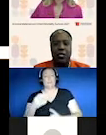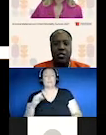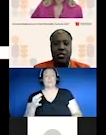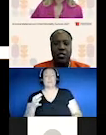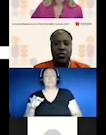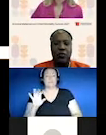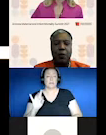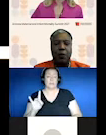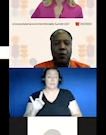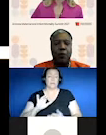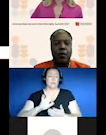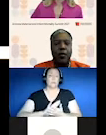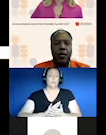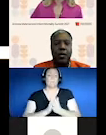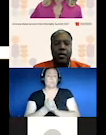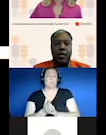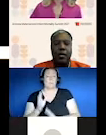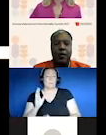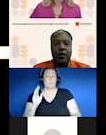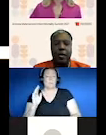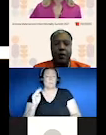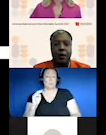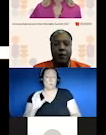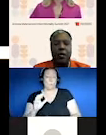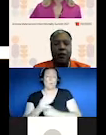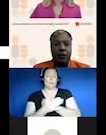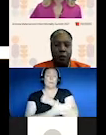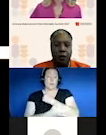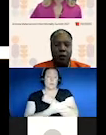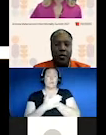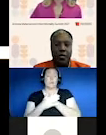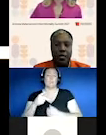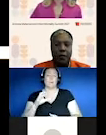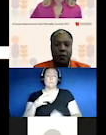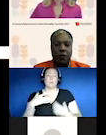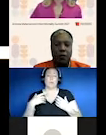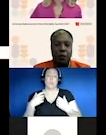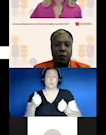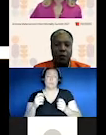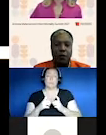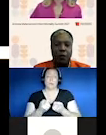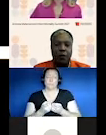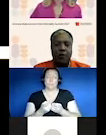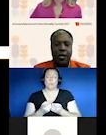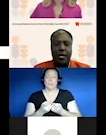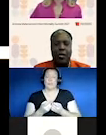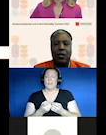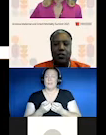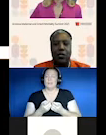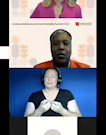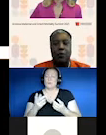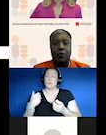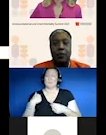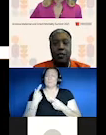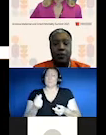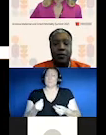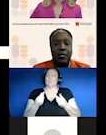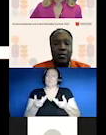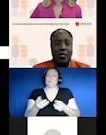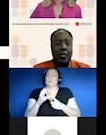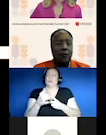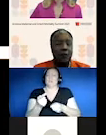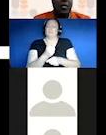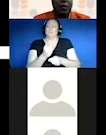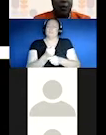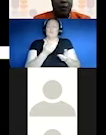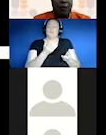program transitioned to Maricopa County Public Health Department. So we've been providing culturally appropriate services